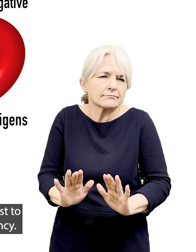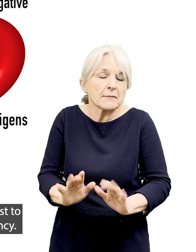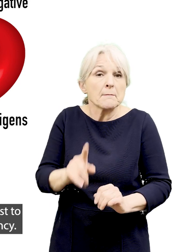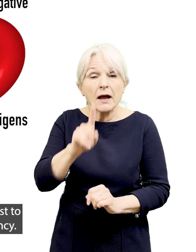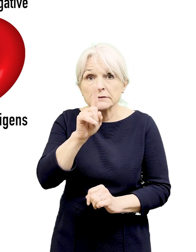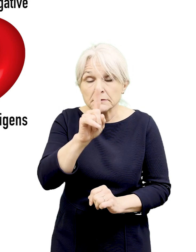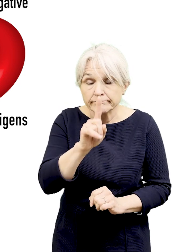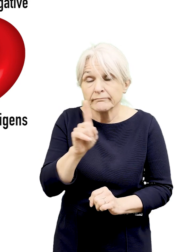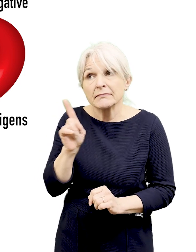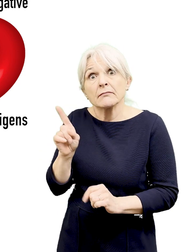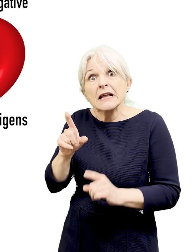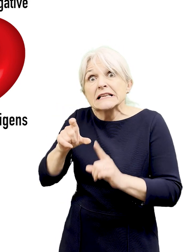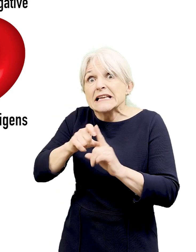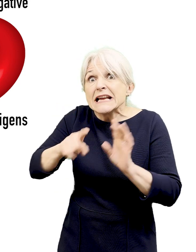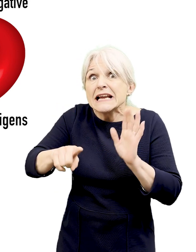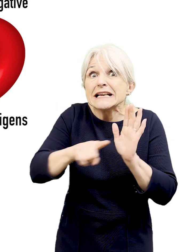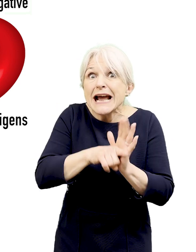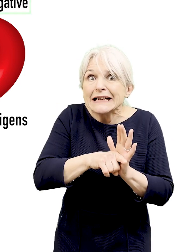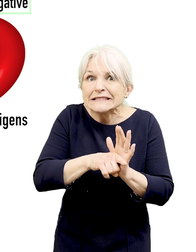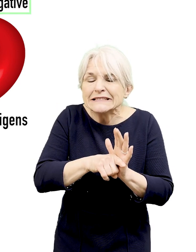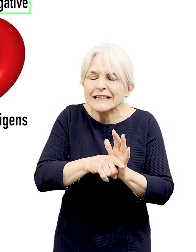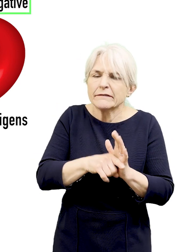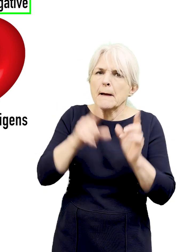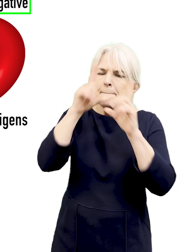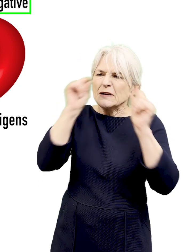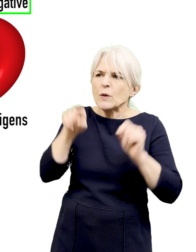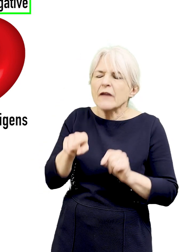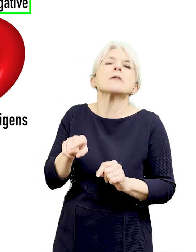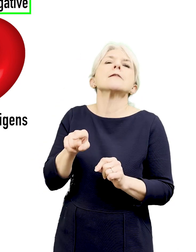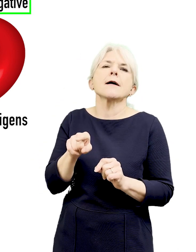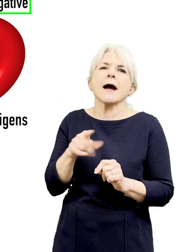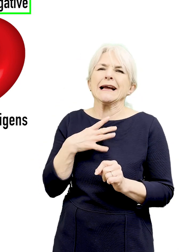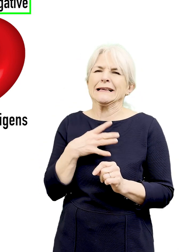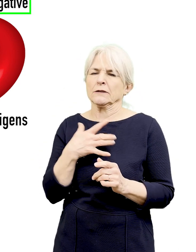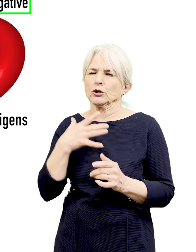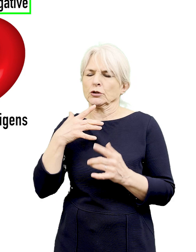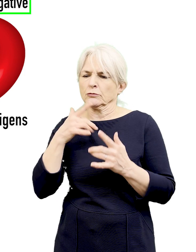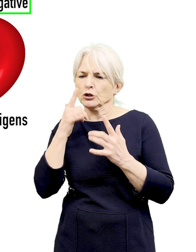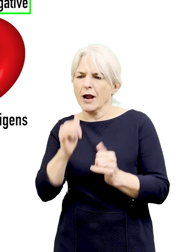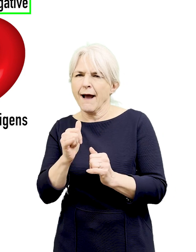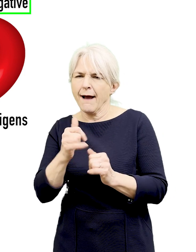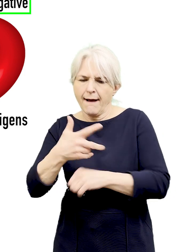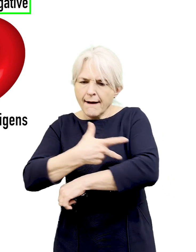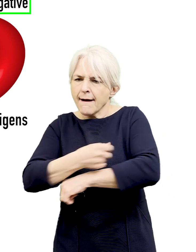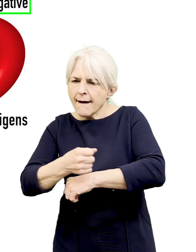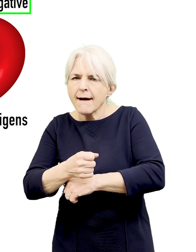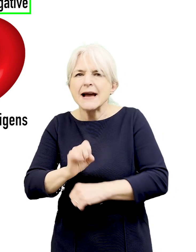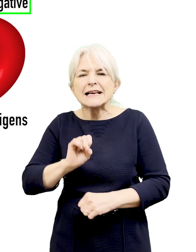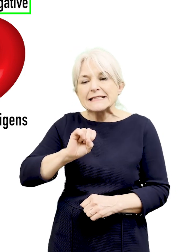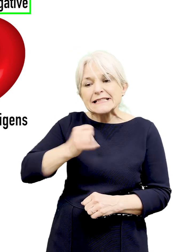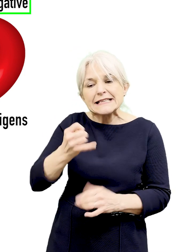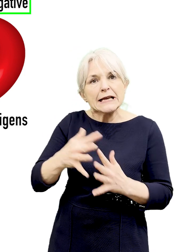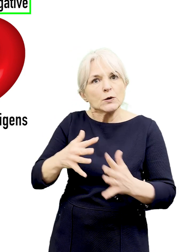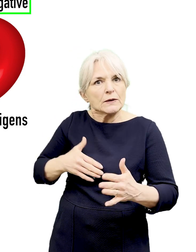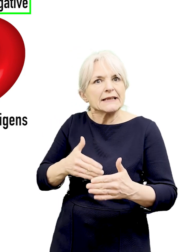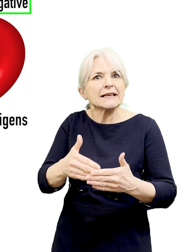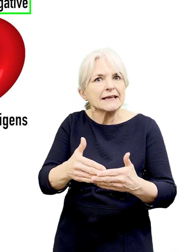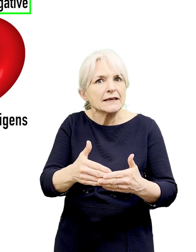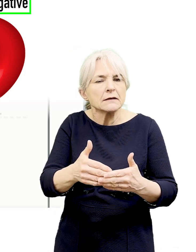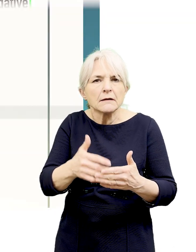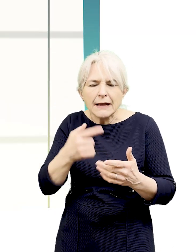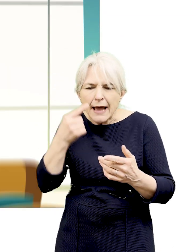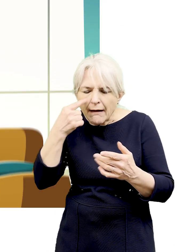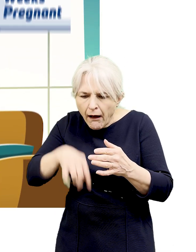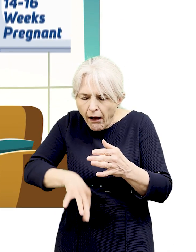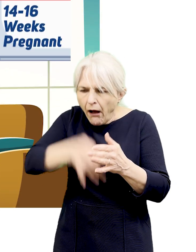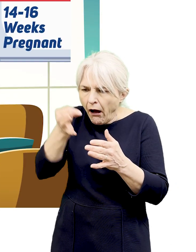pregnancy. However, if Nia is D negative, the midwife will offer her another blood test at 16 weeks, which can look at small amounts